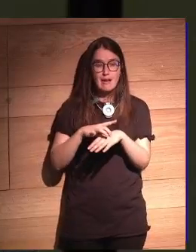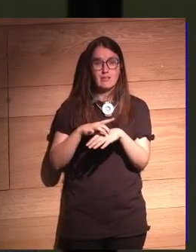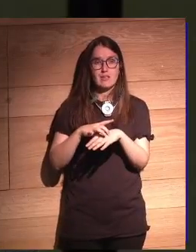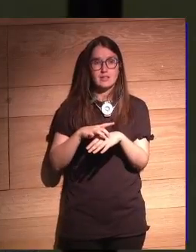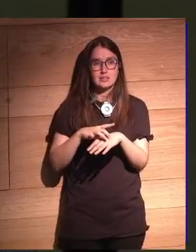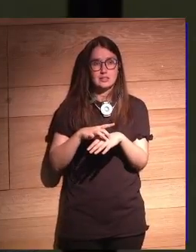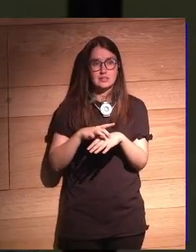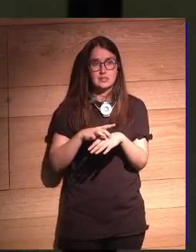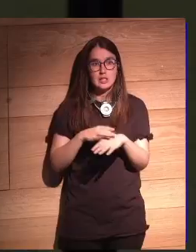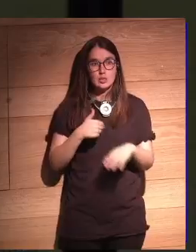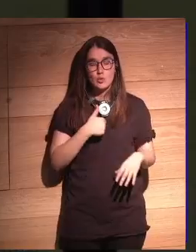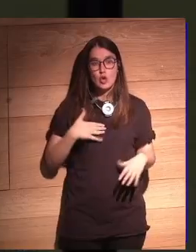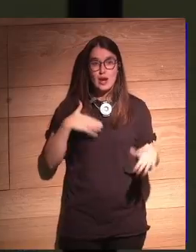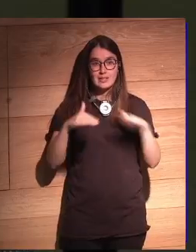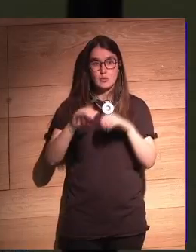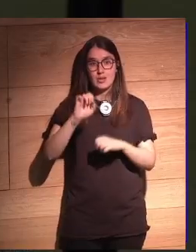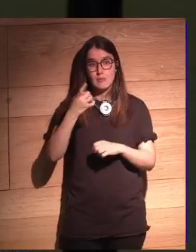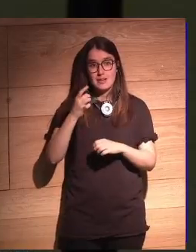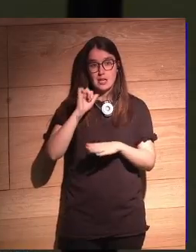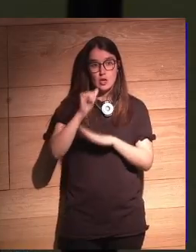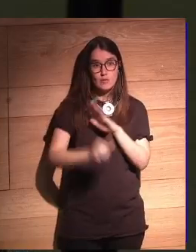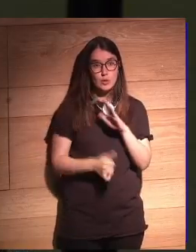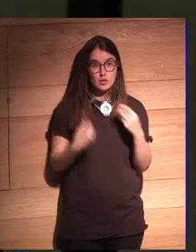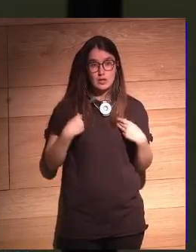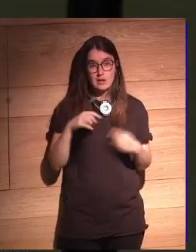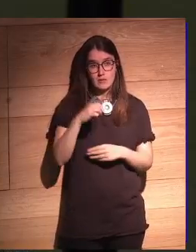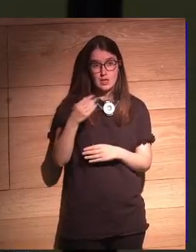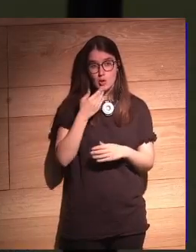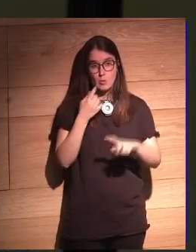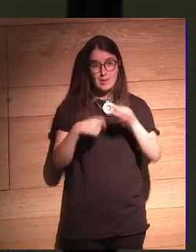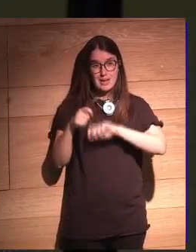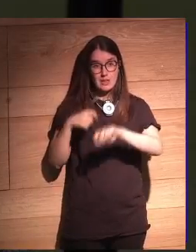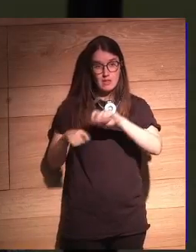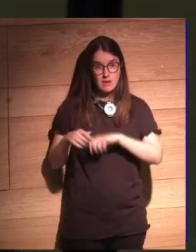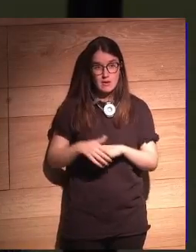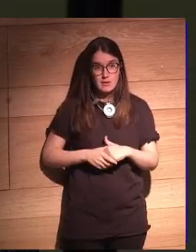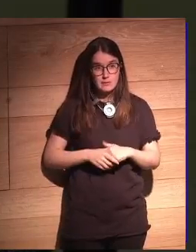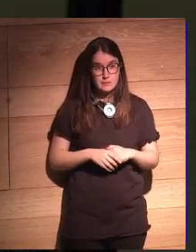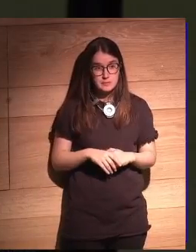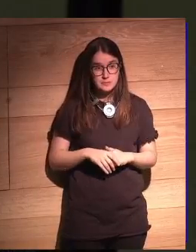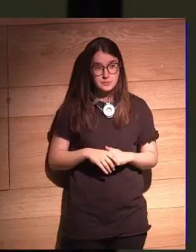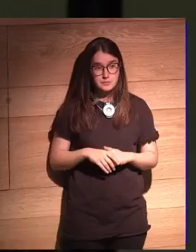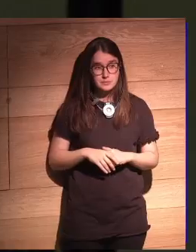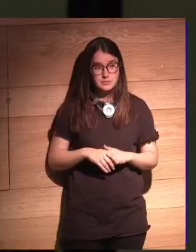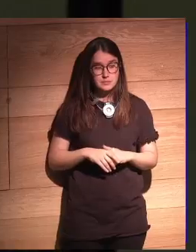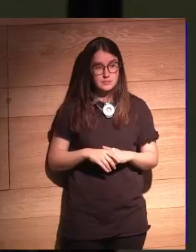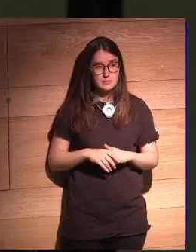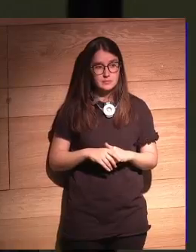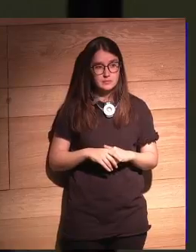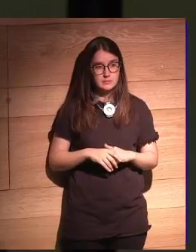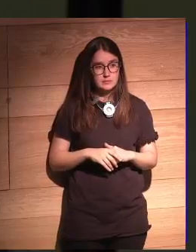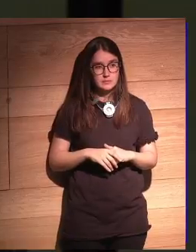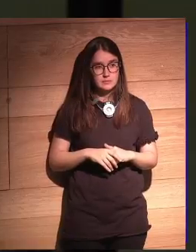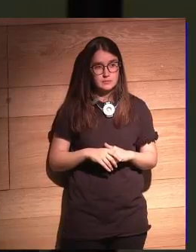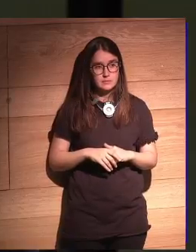including one of the agents that is so important and has such an active role in the making houses a